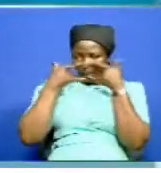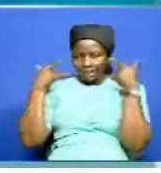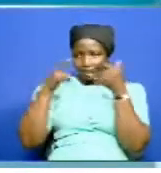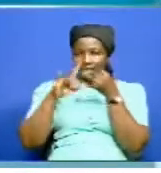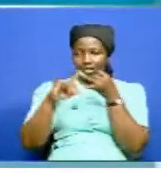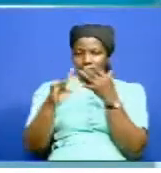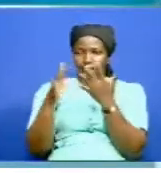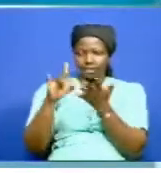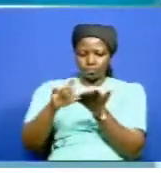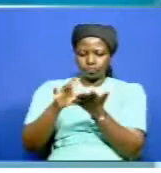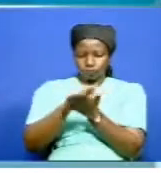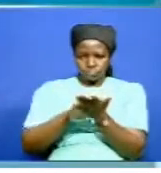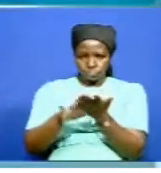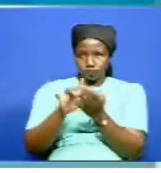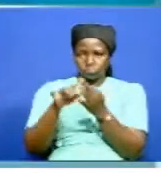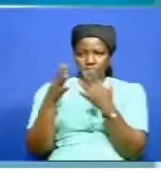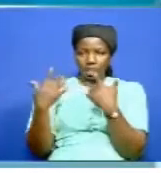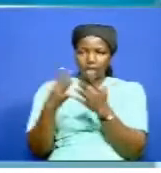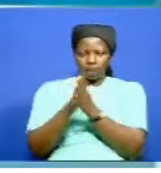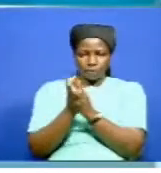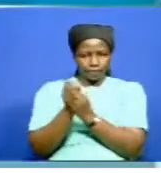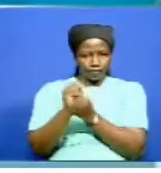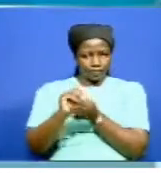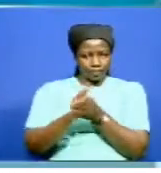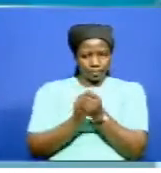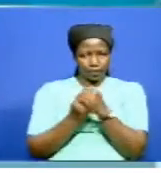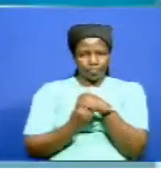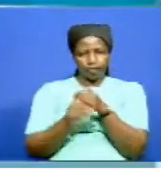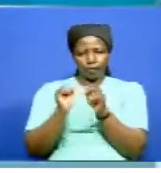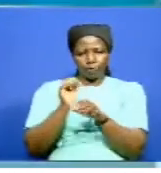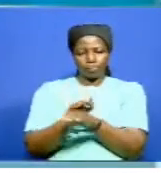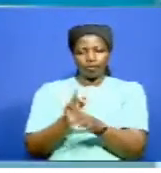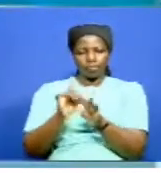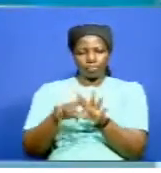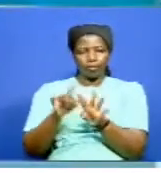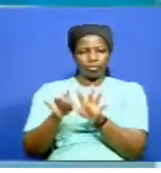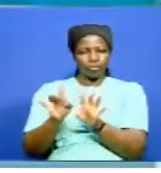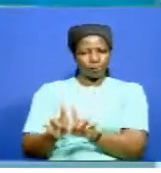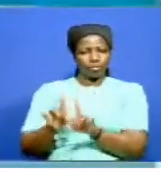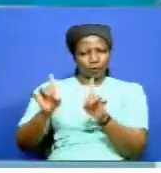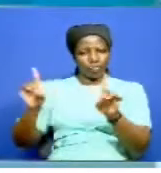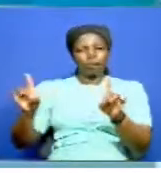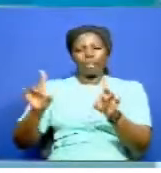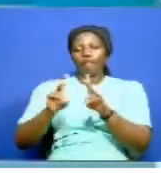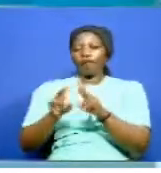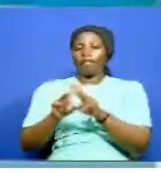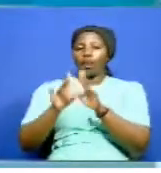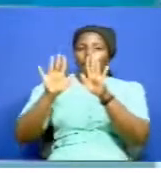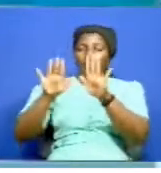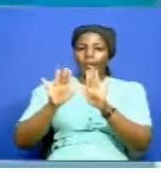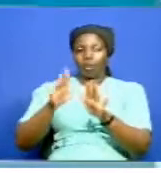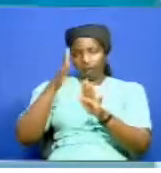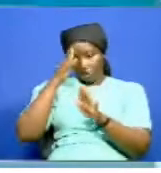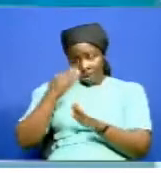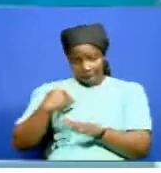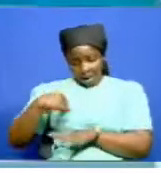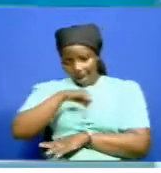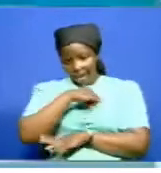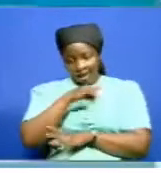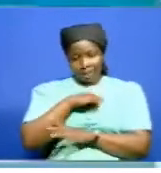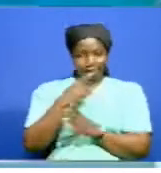hand washing, and the maintaining of the social distance. That is very important because we are still in the